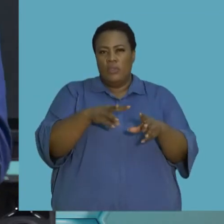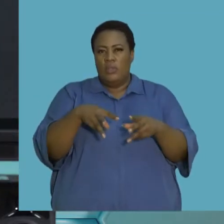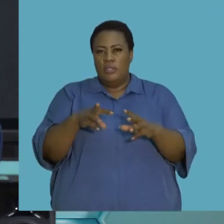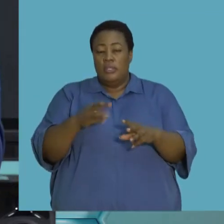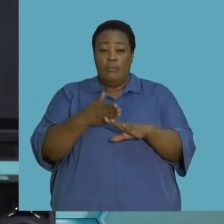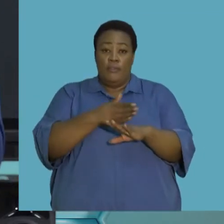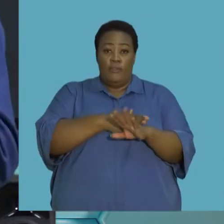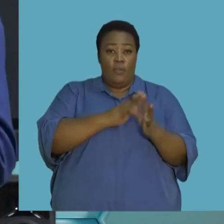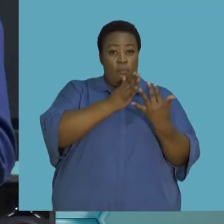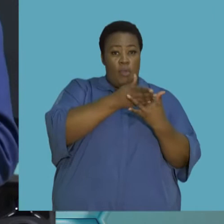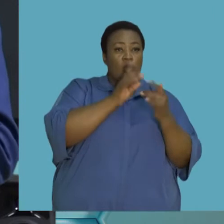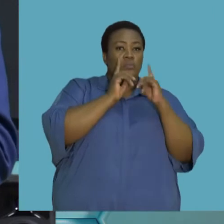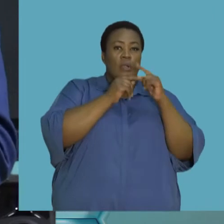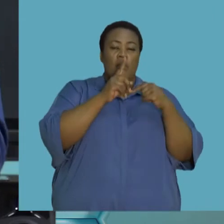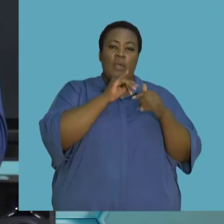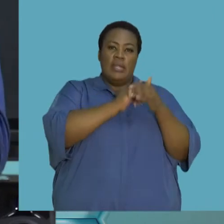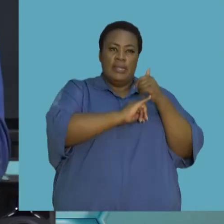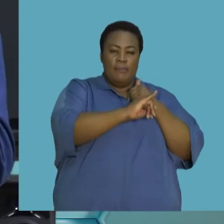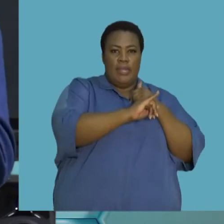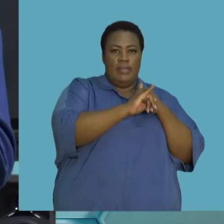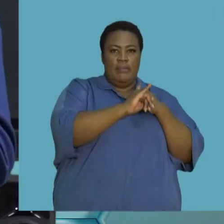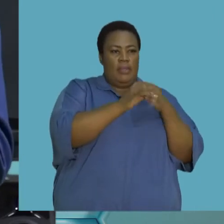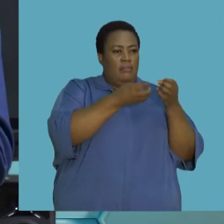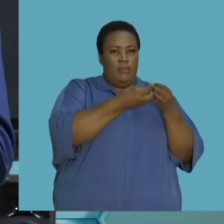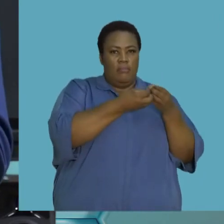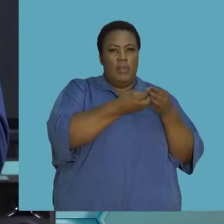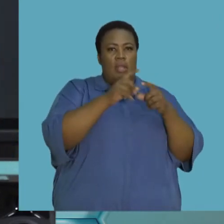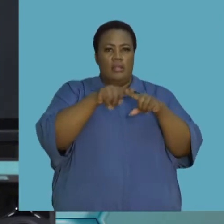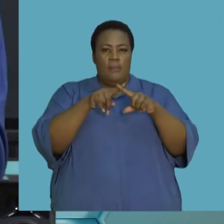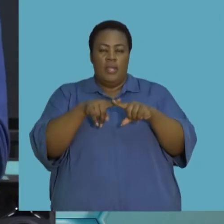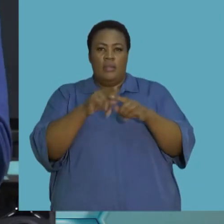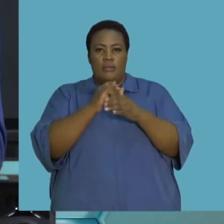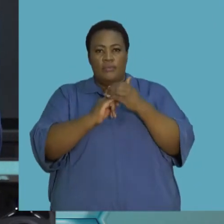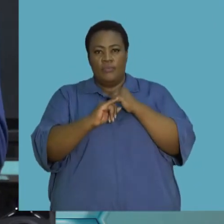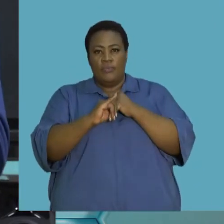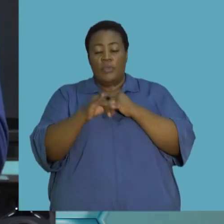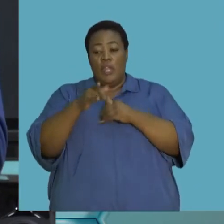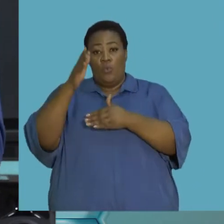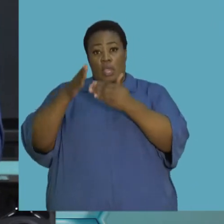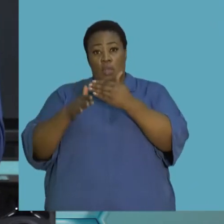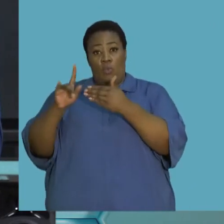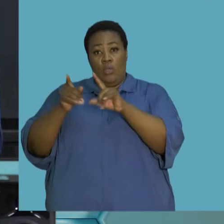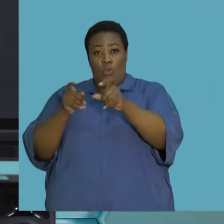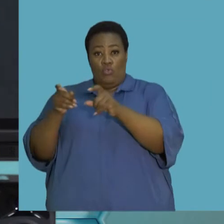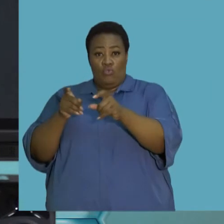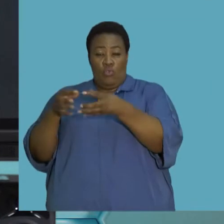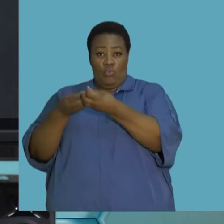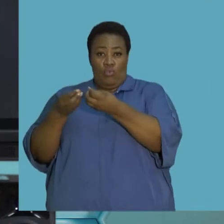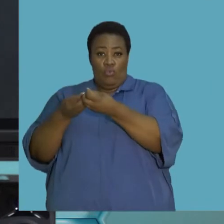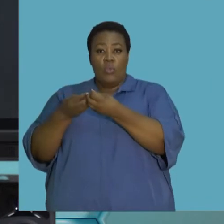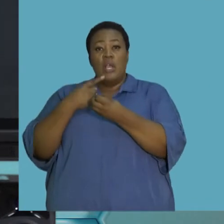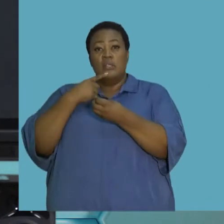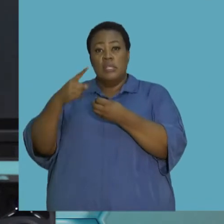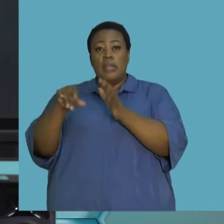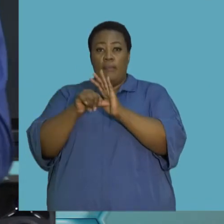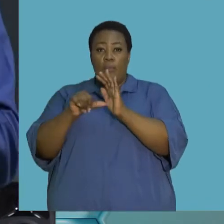we spoke about the independent variables, we spoke about the dependent variables, we ended off looking at control variables. I mentioned that it was important